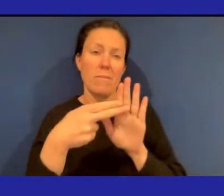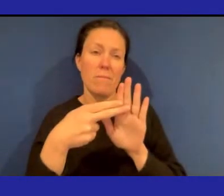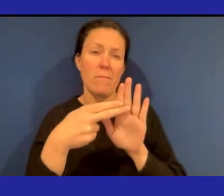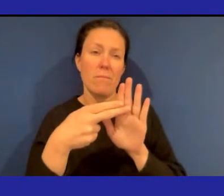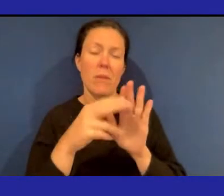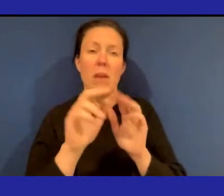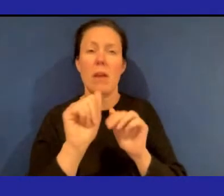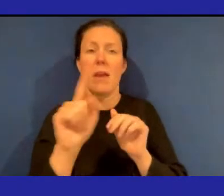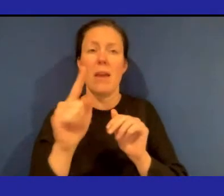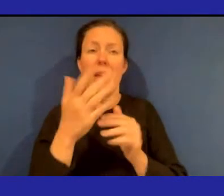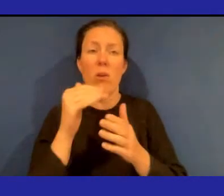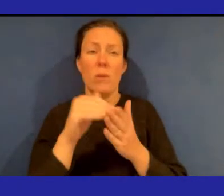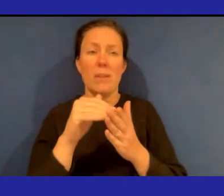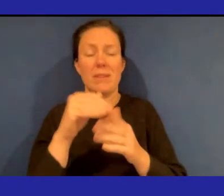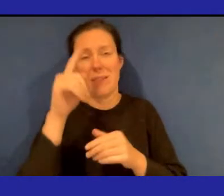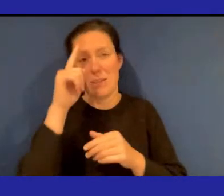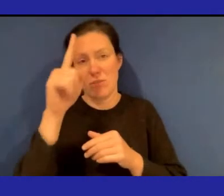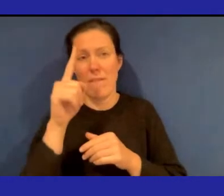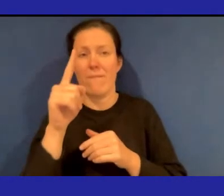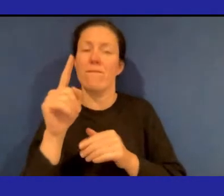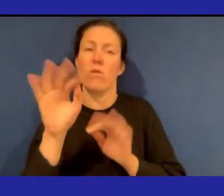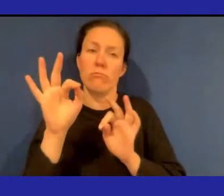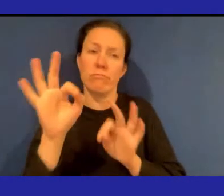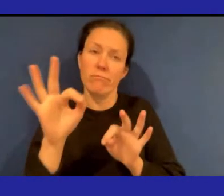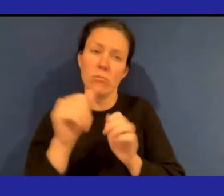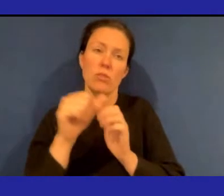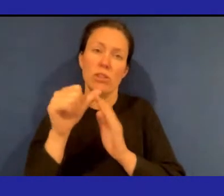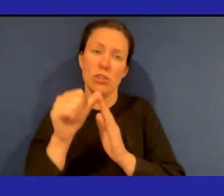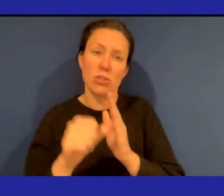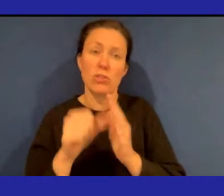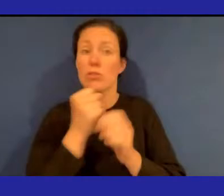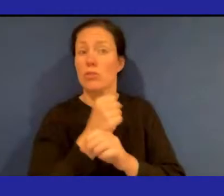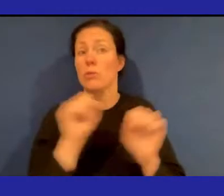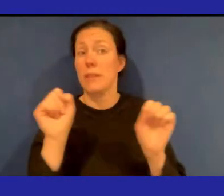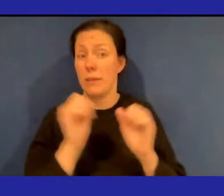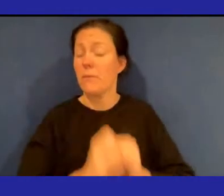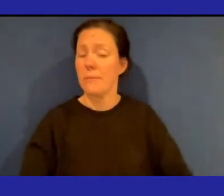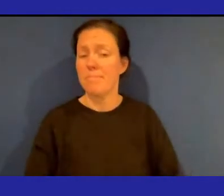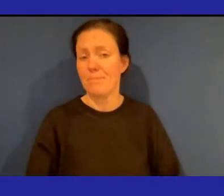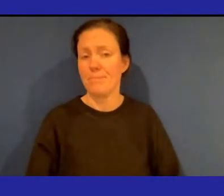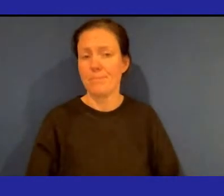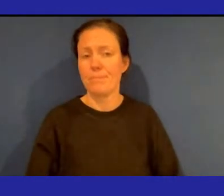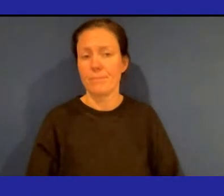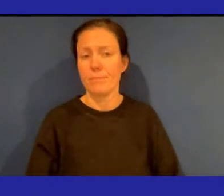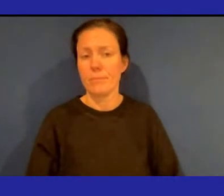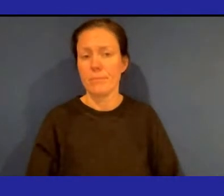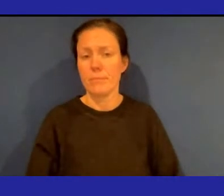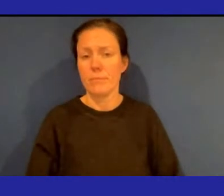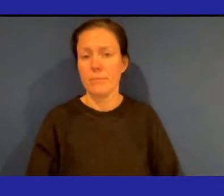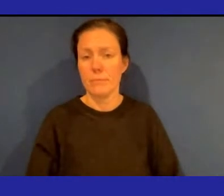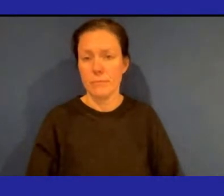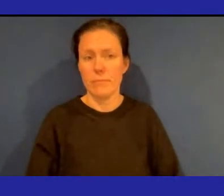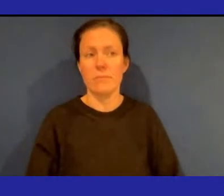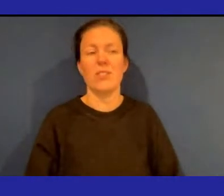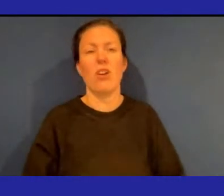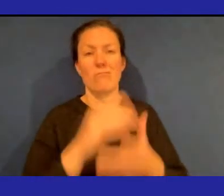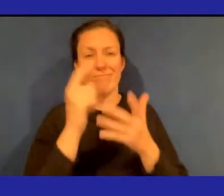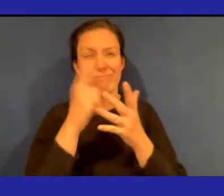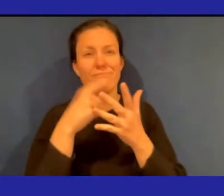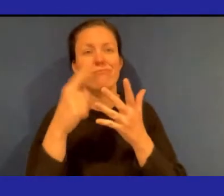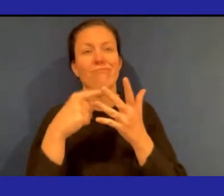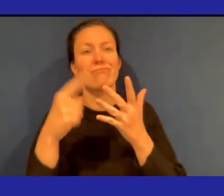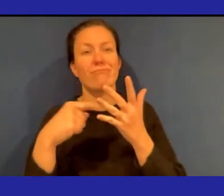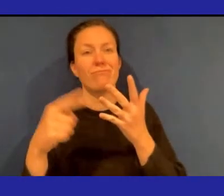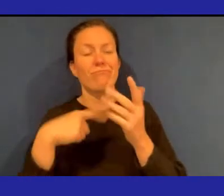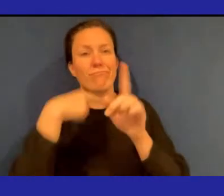for Excellence in Surgical Safety. Excellent. While these accolades speaks volumes of our dedication